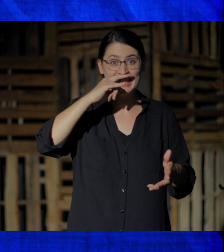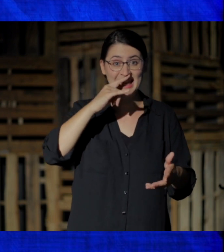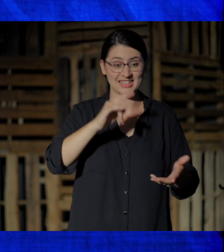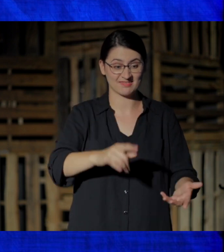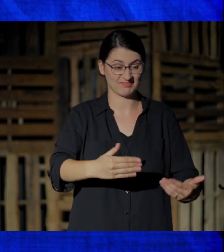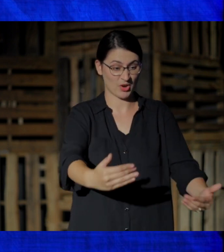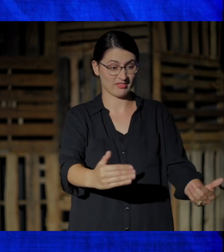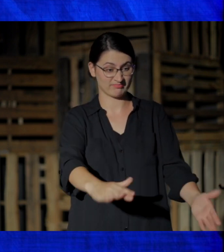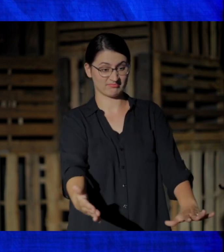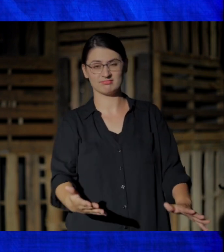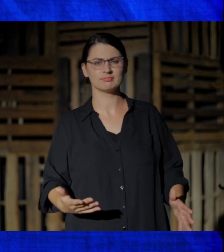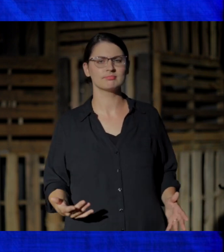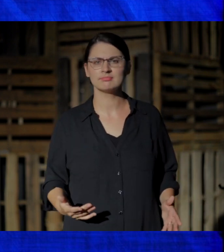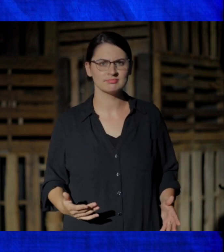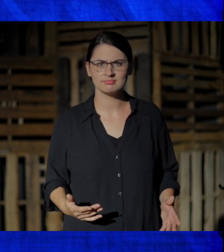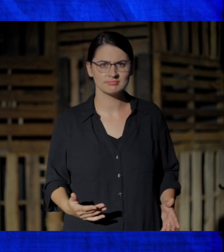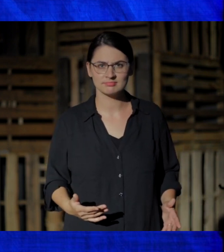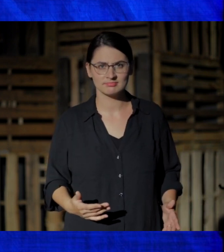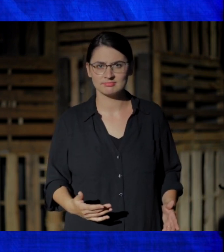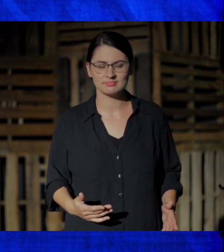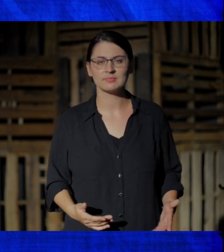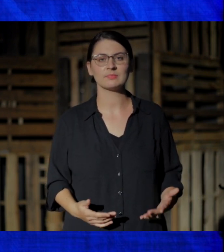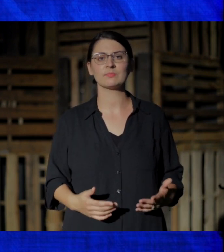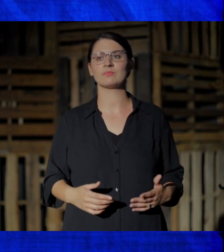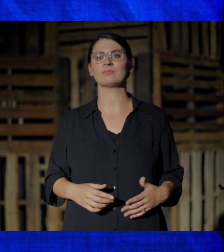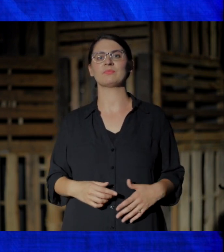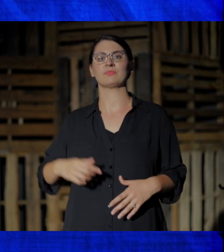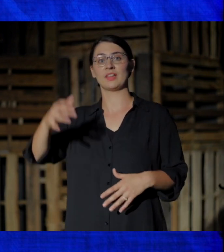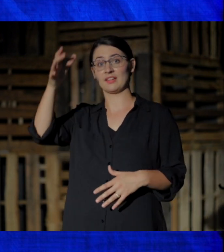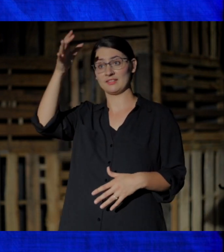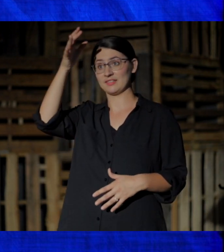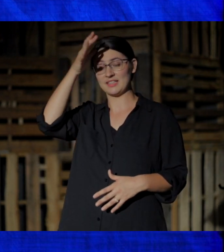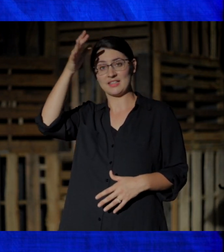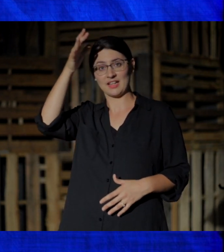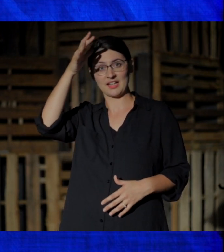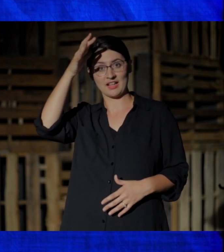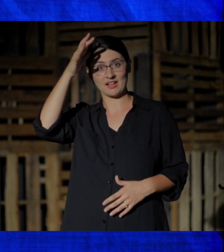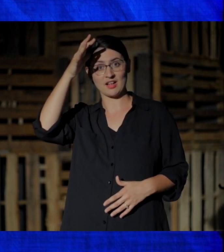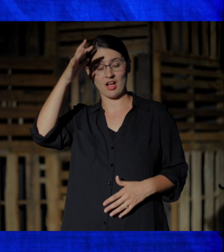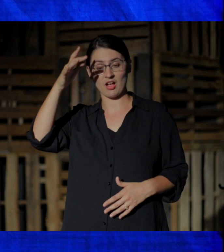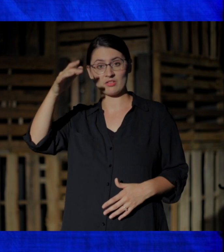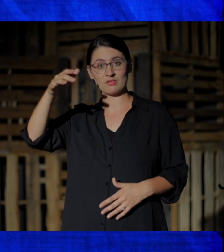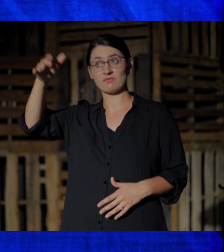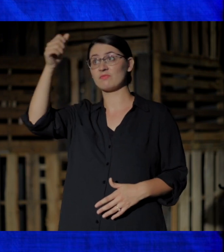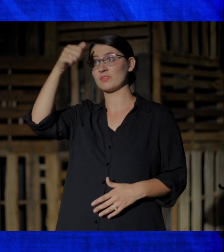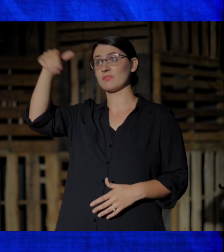So the Father rose the Son. He rose the Son from the grave.